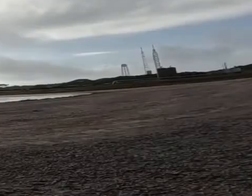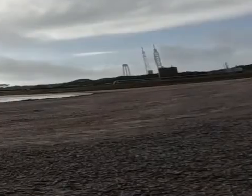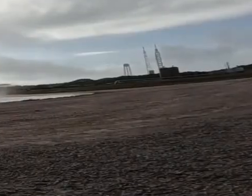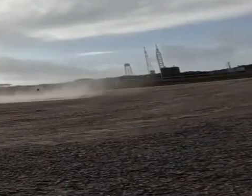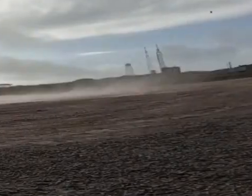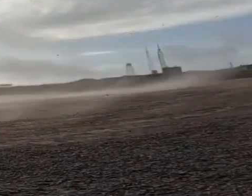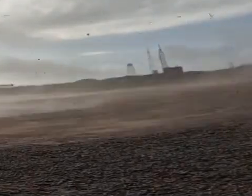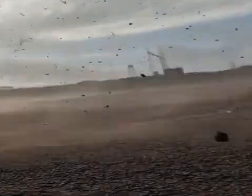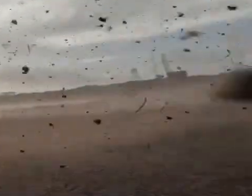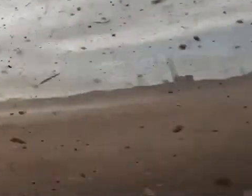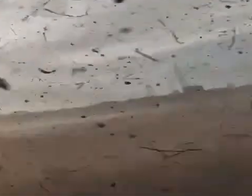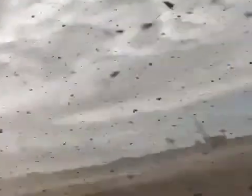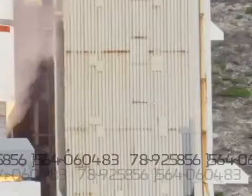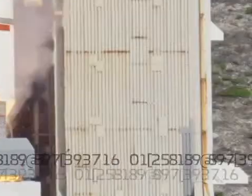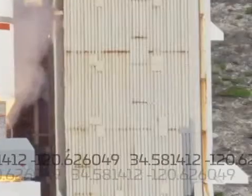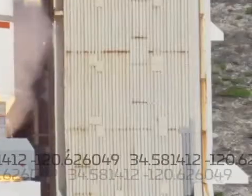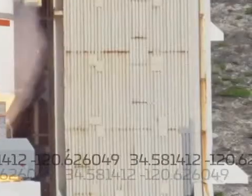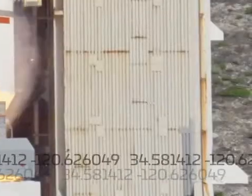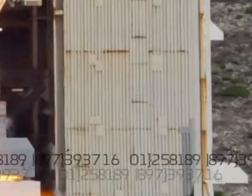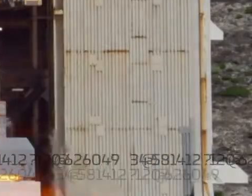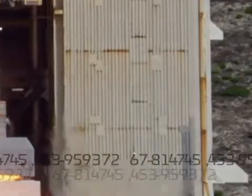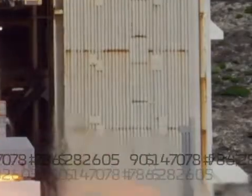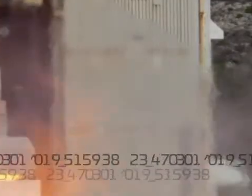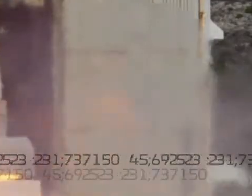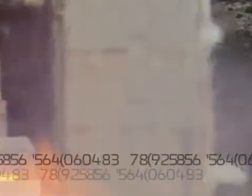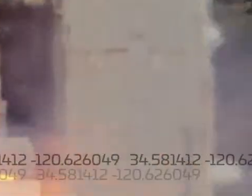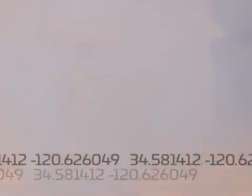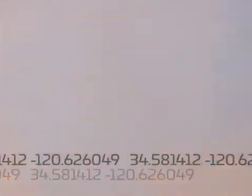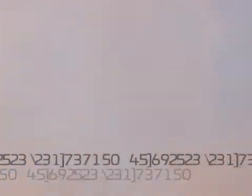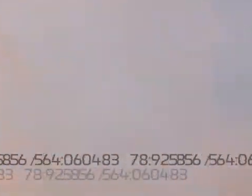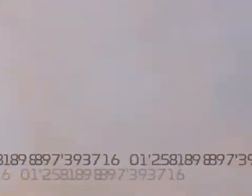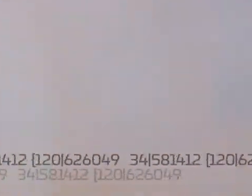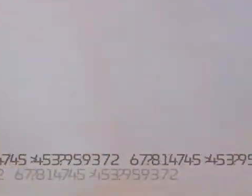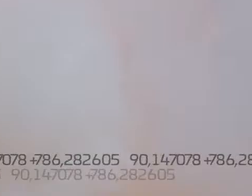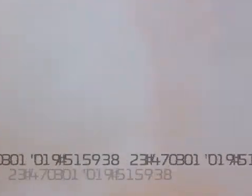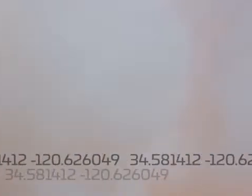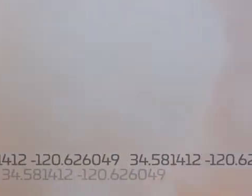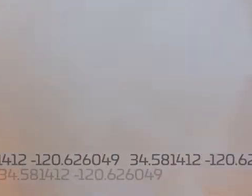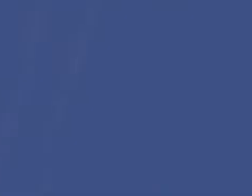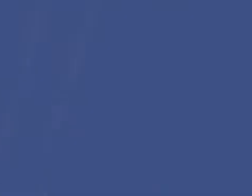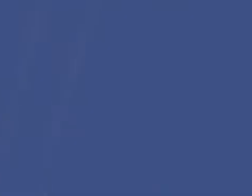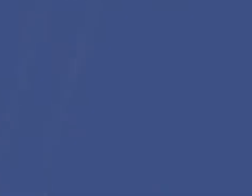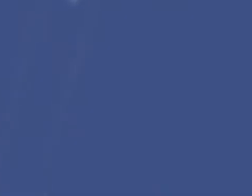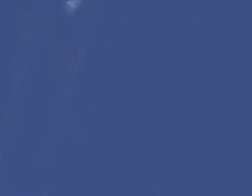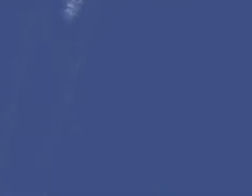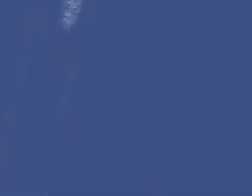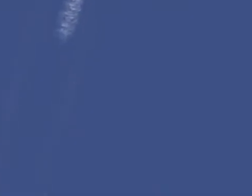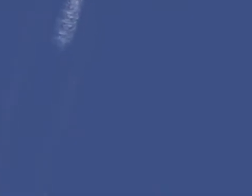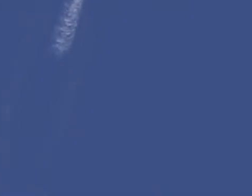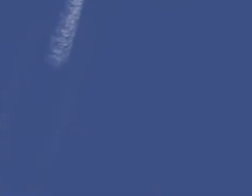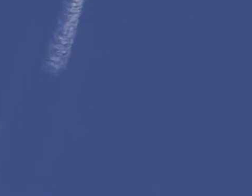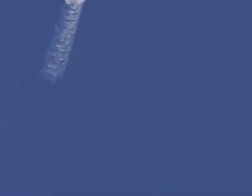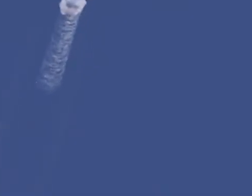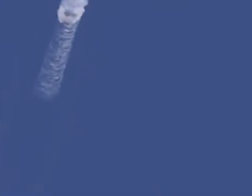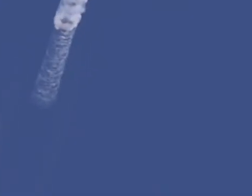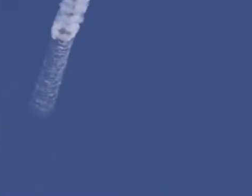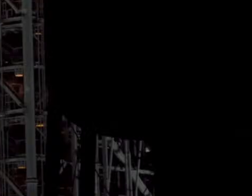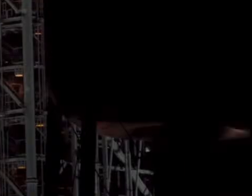Yes! Tango down to nominal. Fighting downside FD off. Bring in FD off.